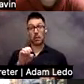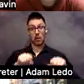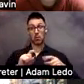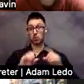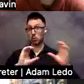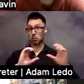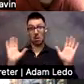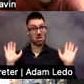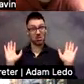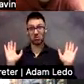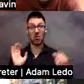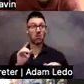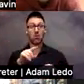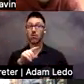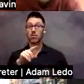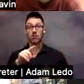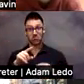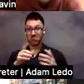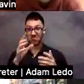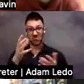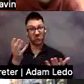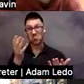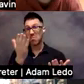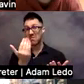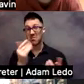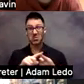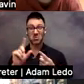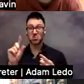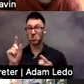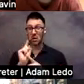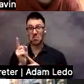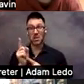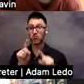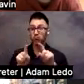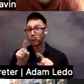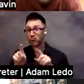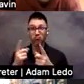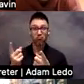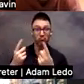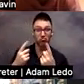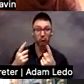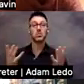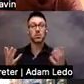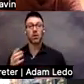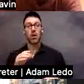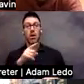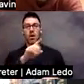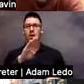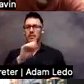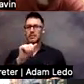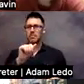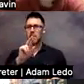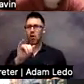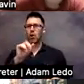20 minutes. And if you can email me, I can email you the link to the barriers questionnaire. And it's just going to help us